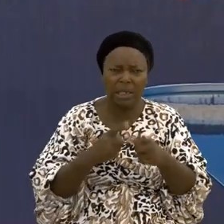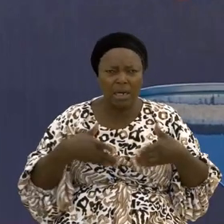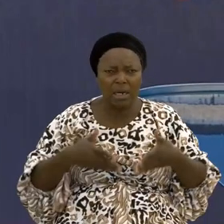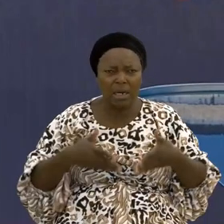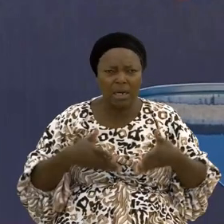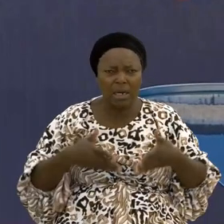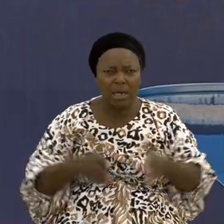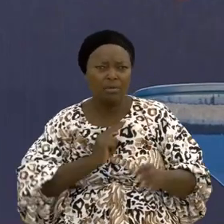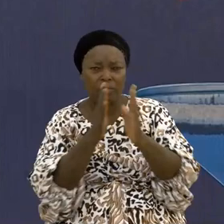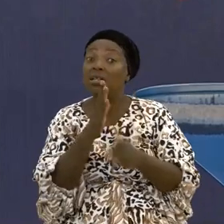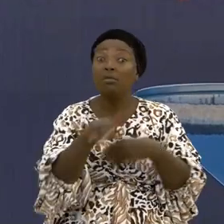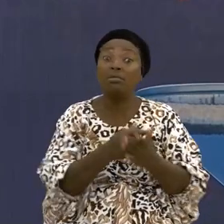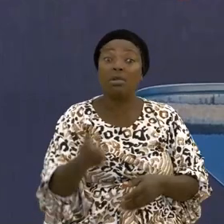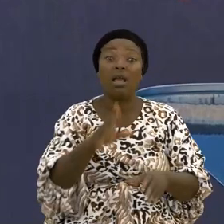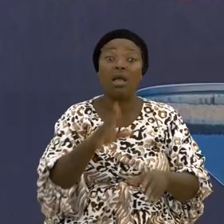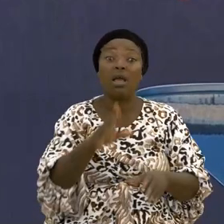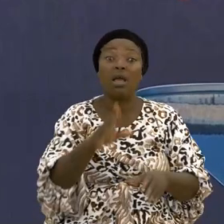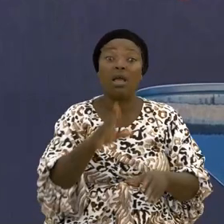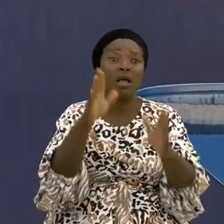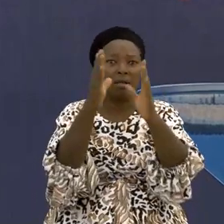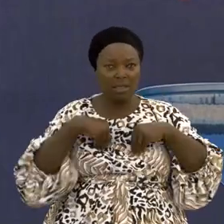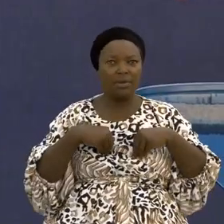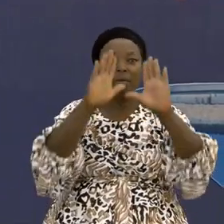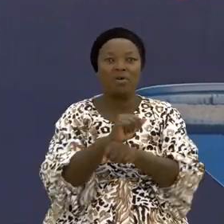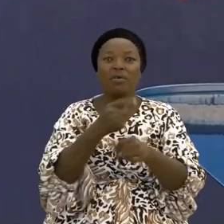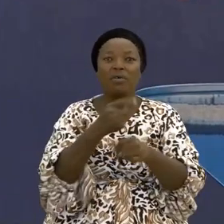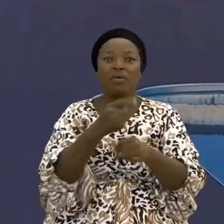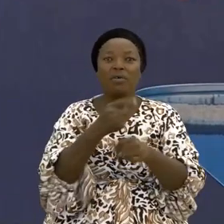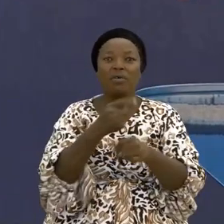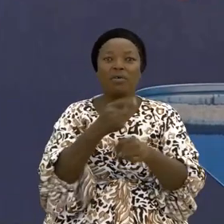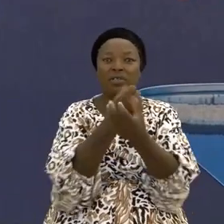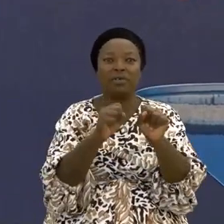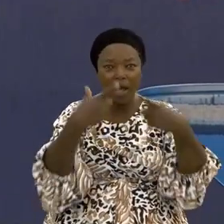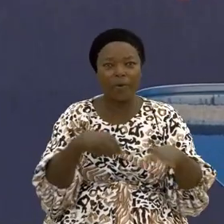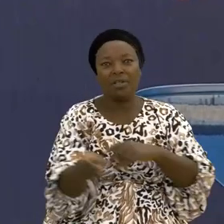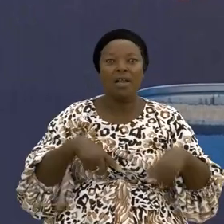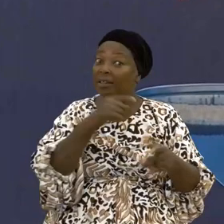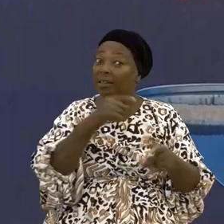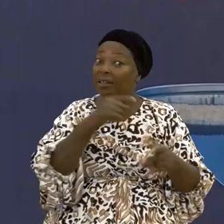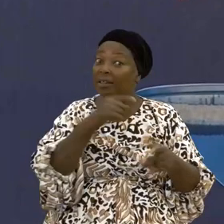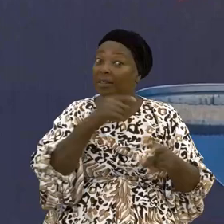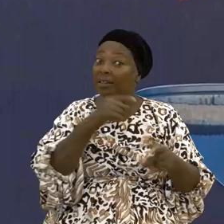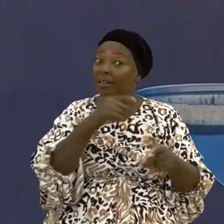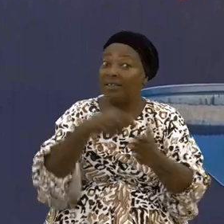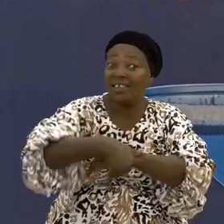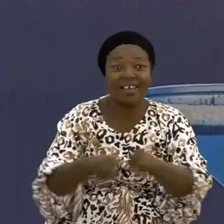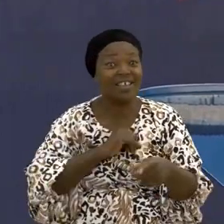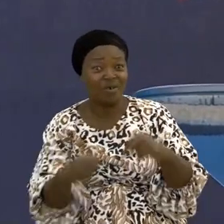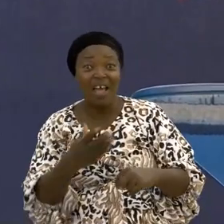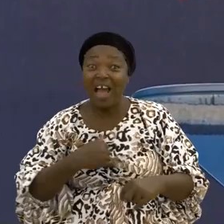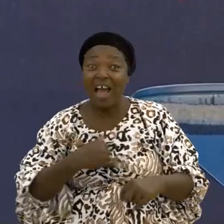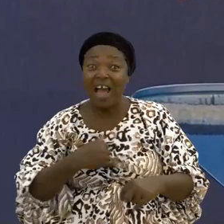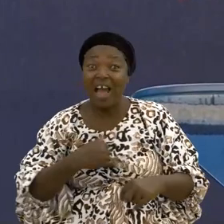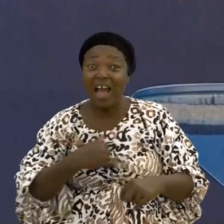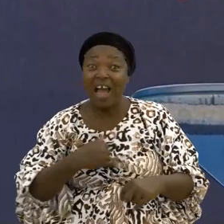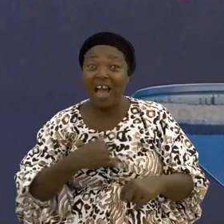pray, they accepted. Miracle of salvation took place in their lives. And tonight, as I come and tell